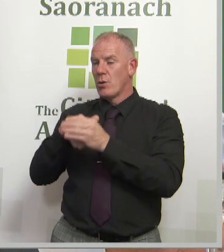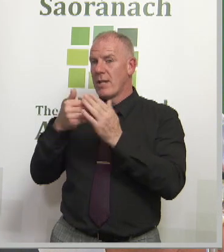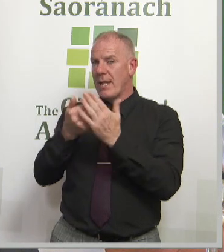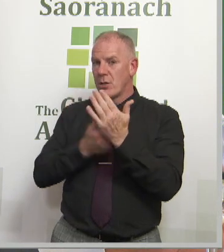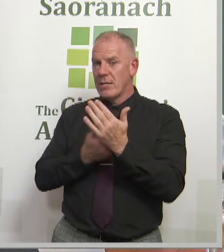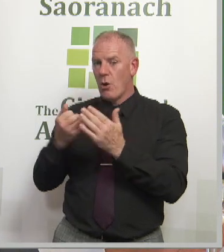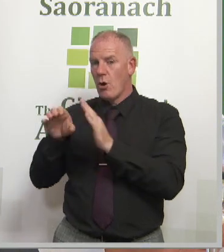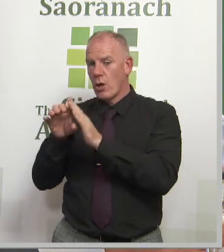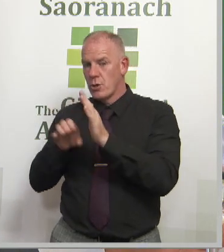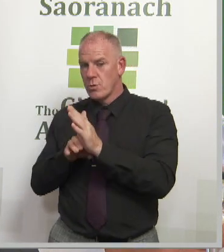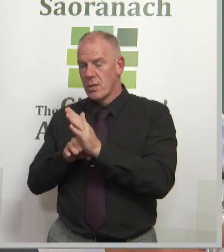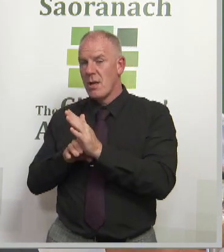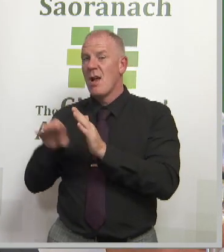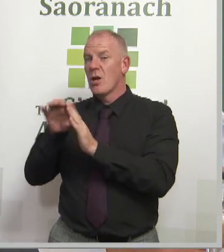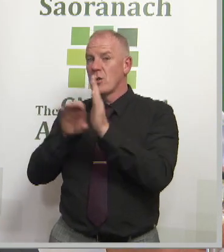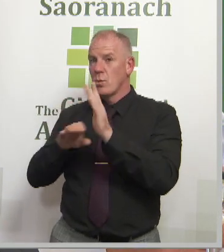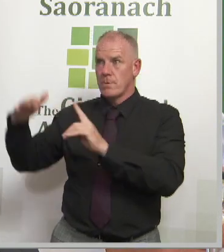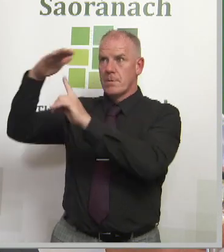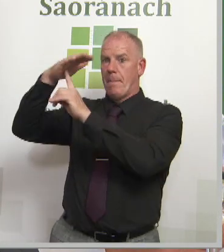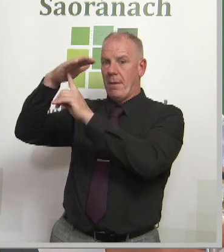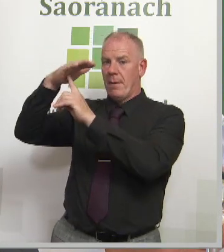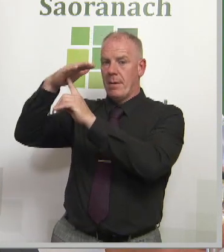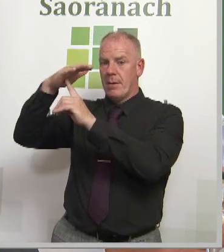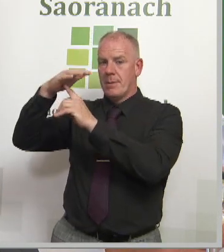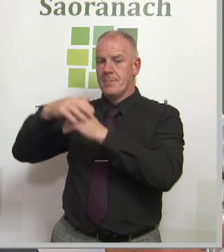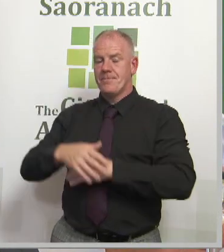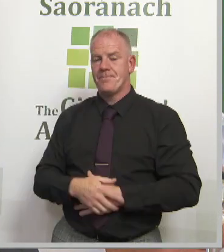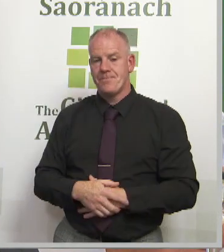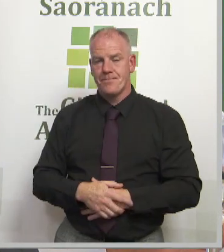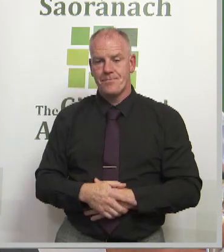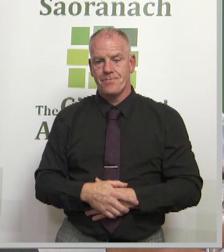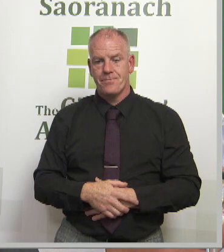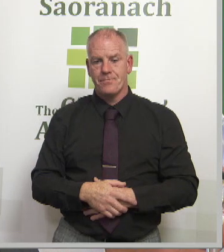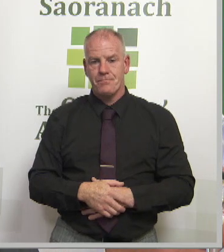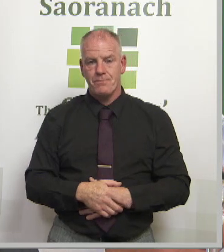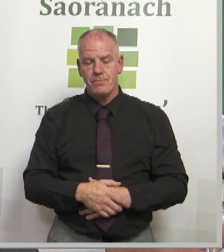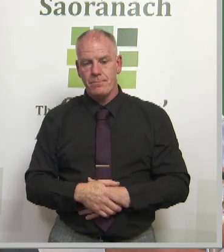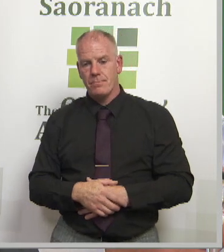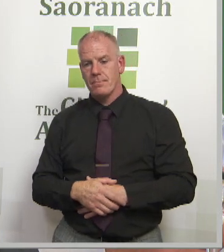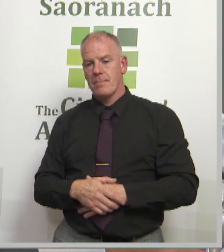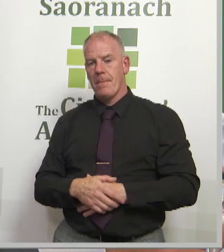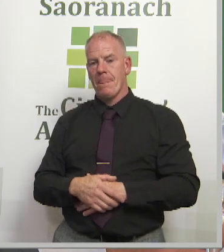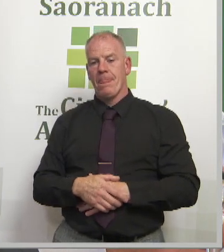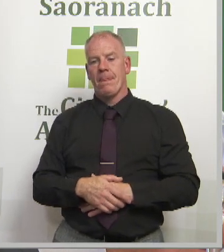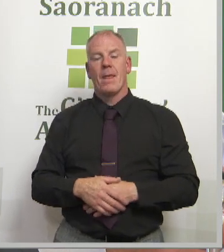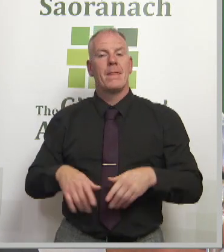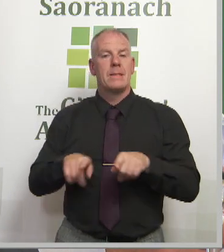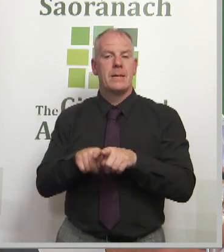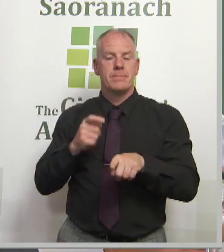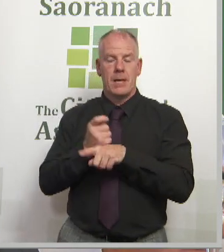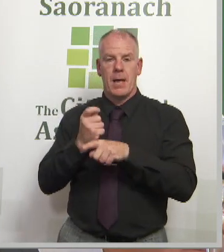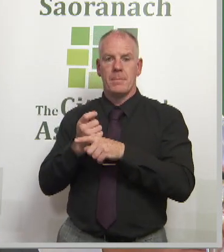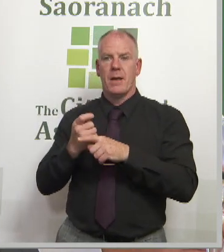constitution? Constitution at the top. Obviously, sorry. And then also whether you